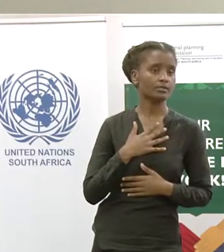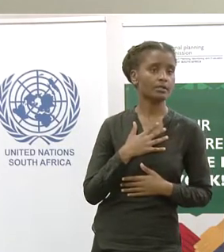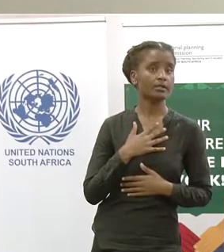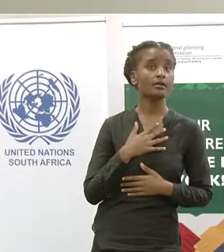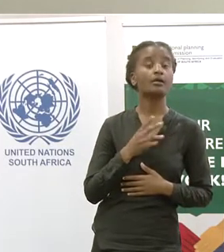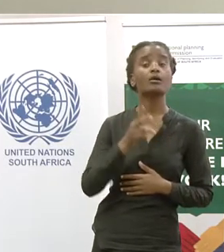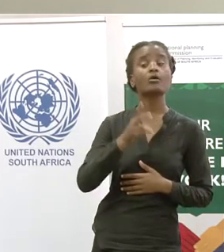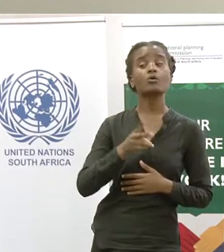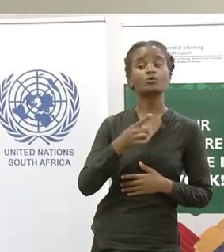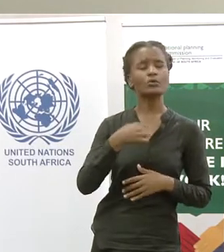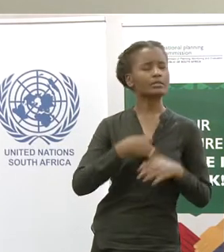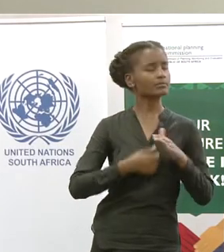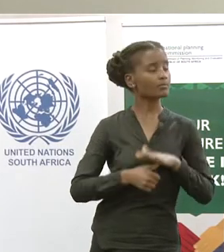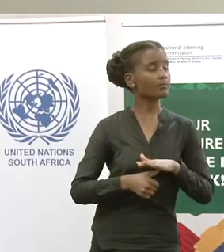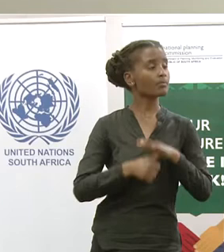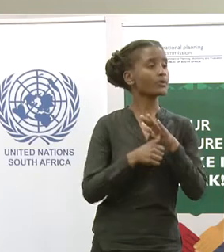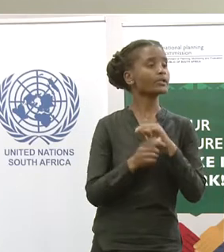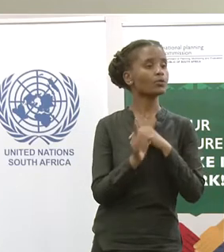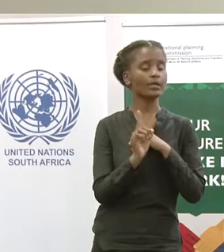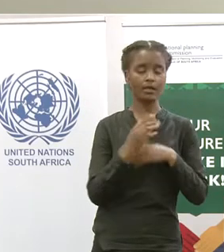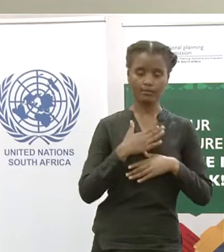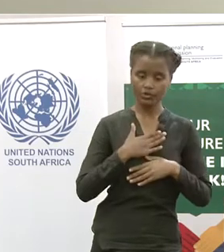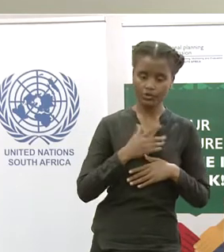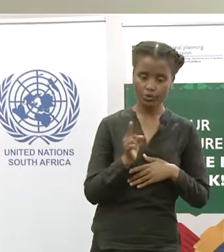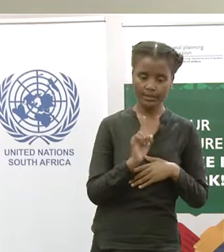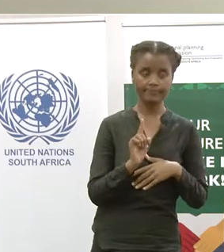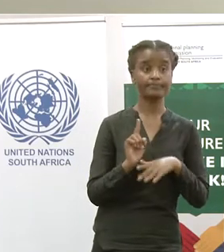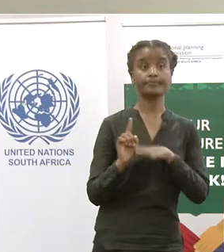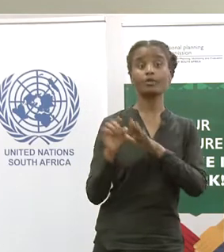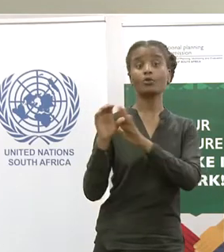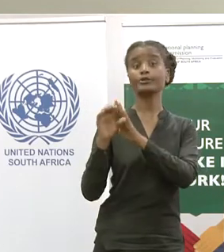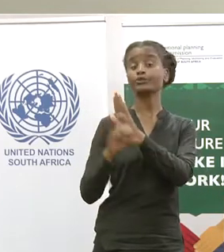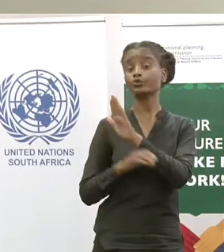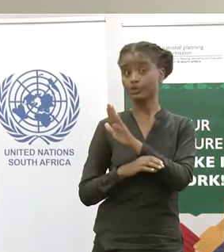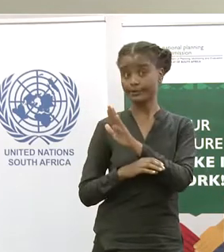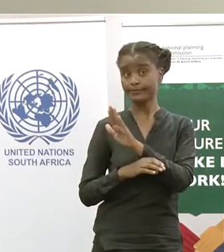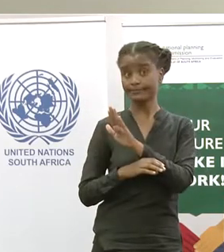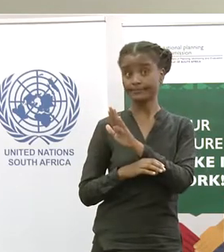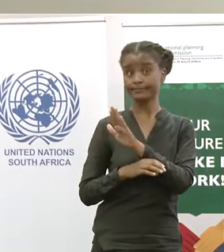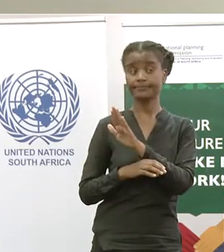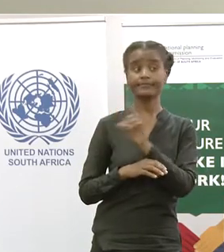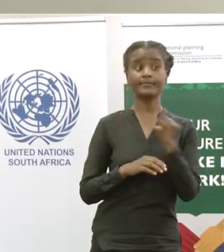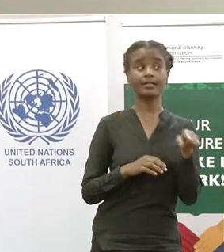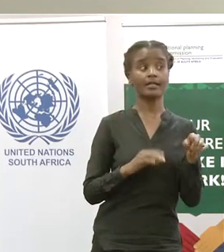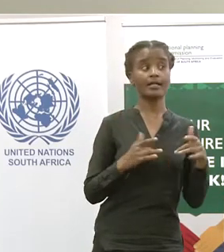to appreciate the link between the Constitution and the